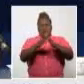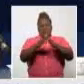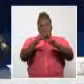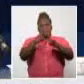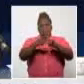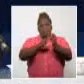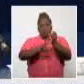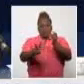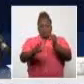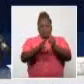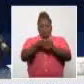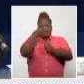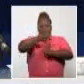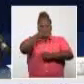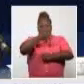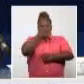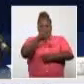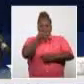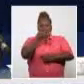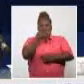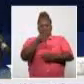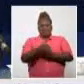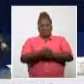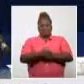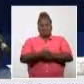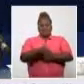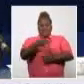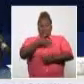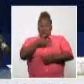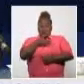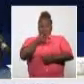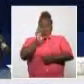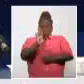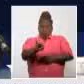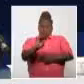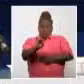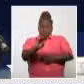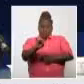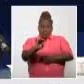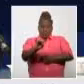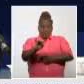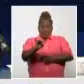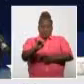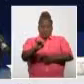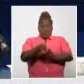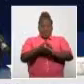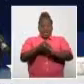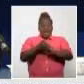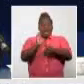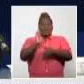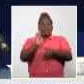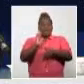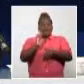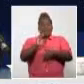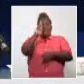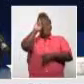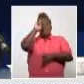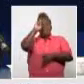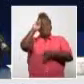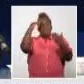going to refer to the clinical discharges. You know that after 14 days of